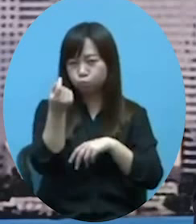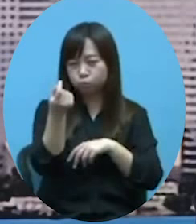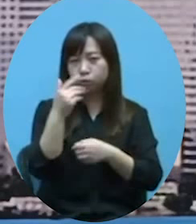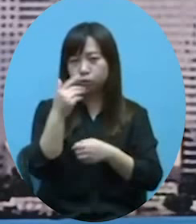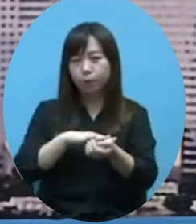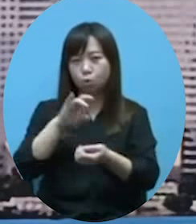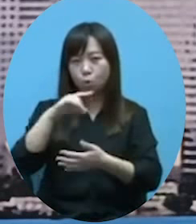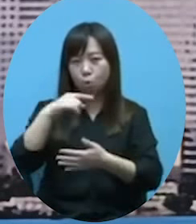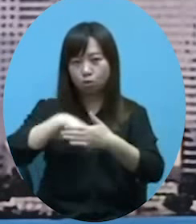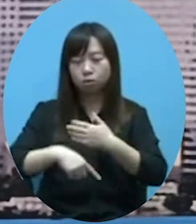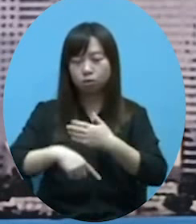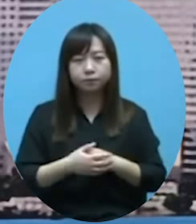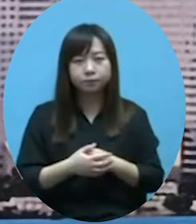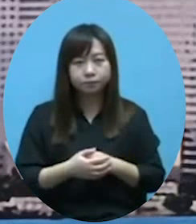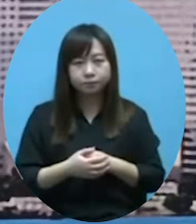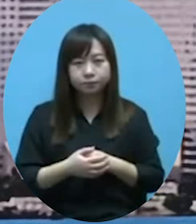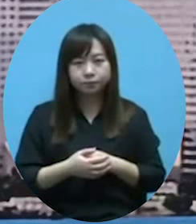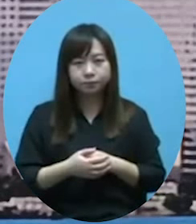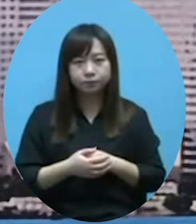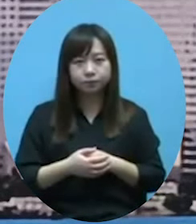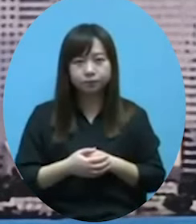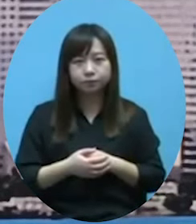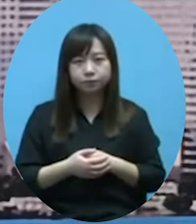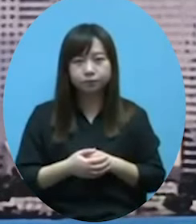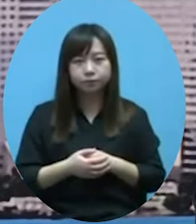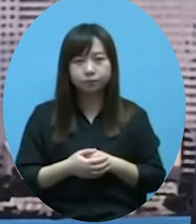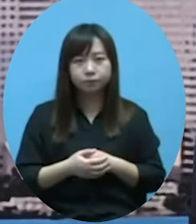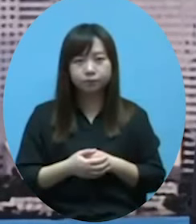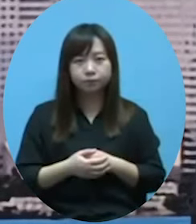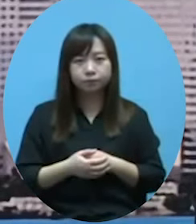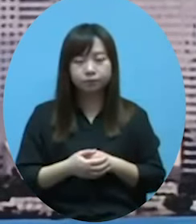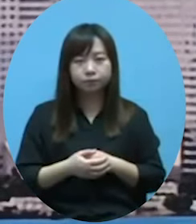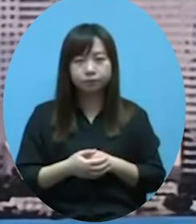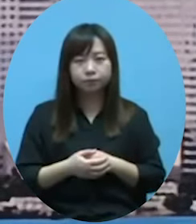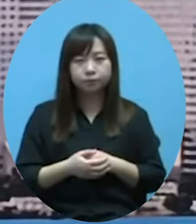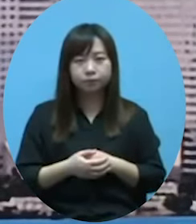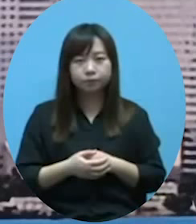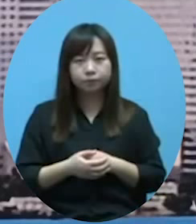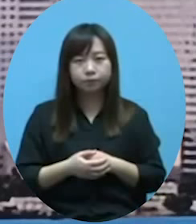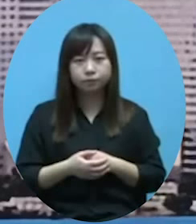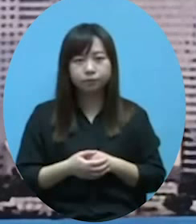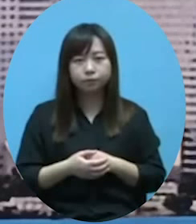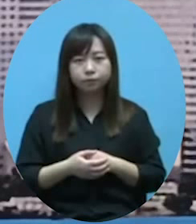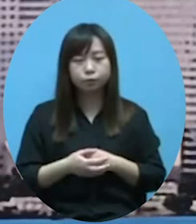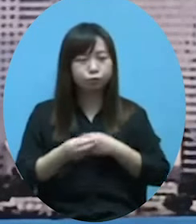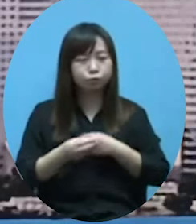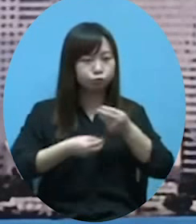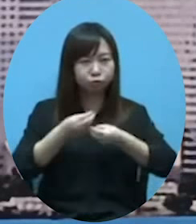infectious to other animalsor can be infectious to humanit's not known yet